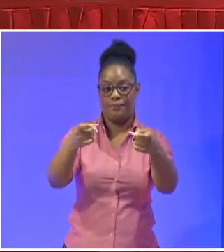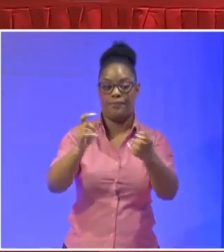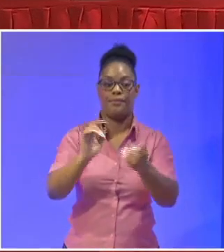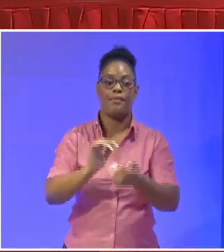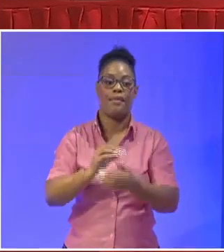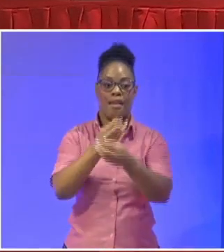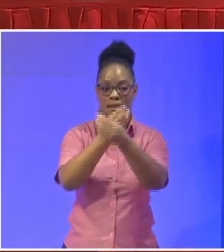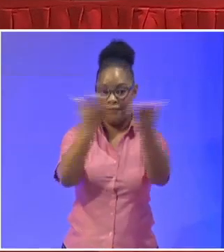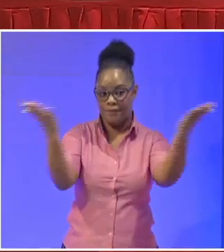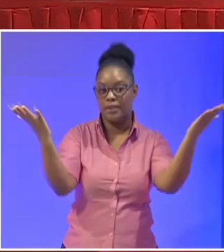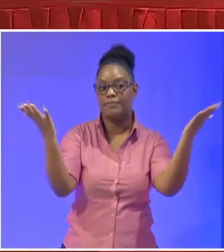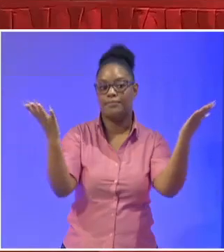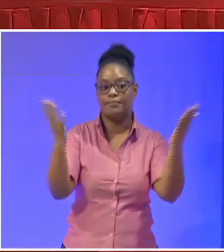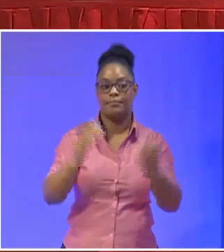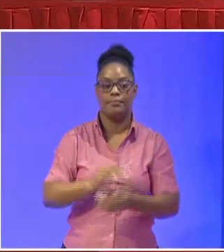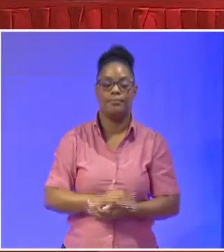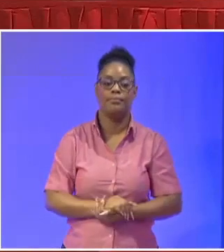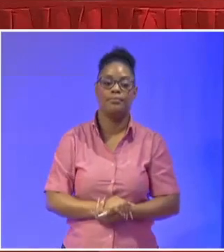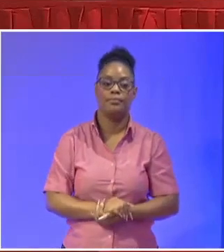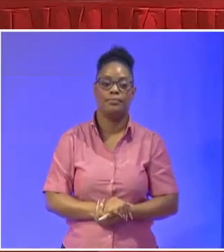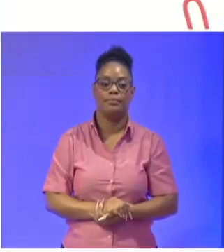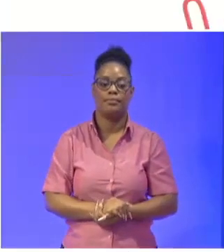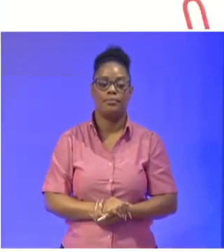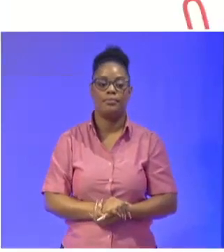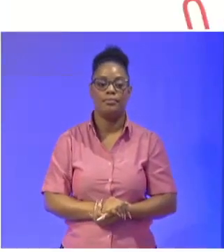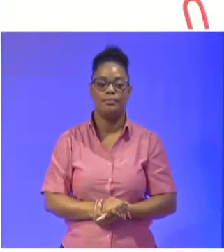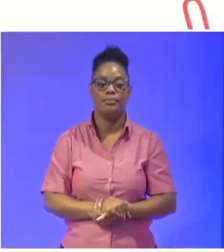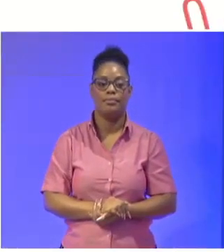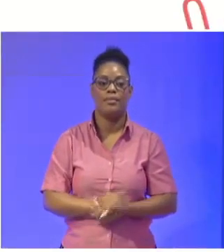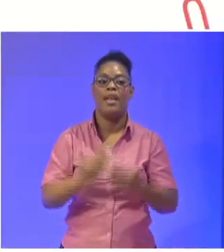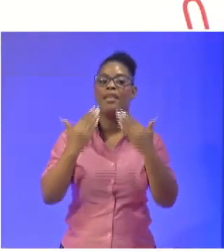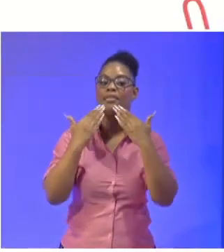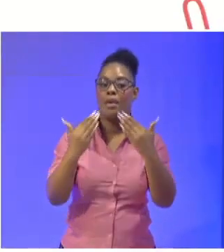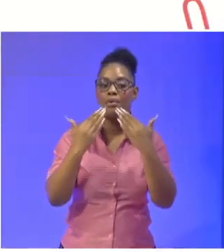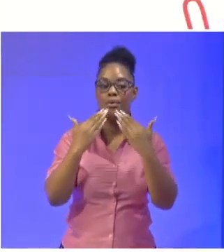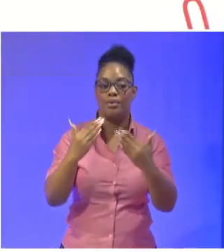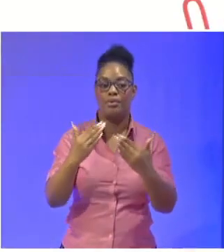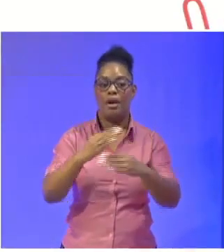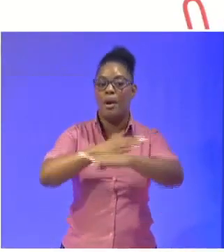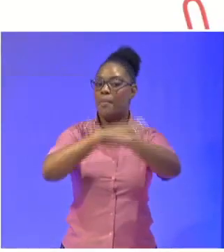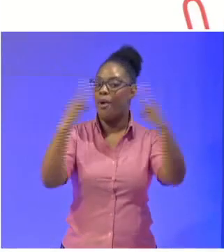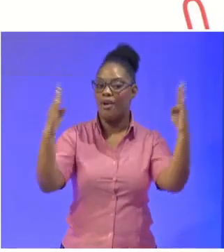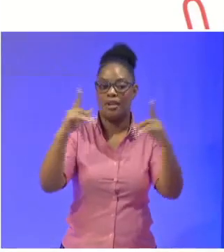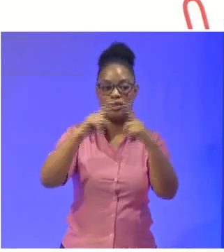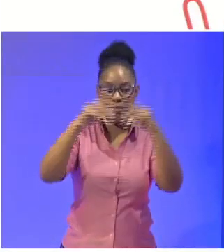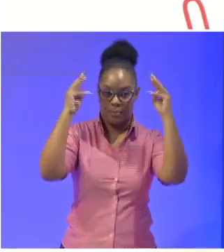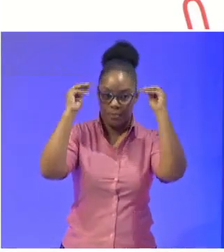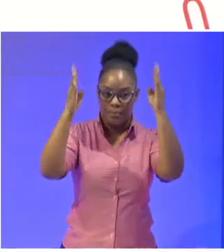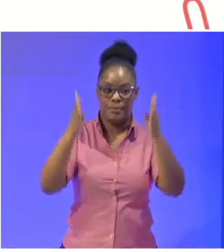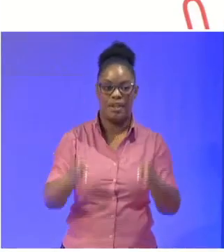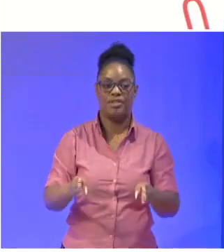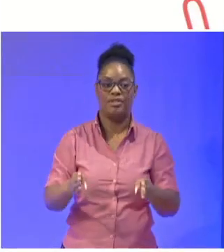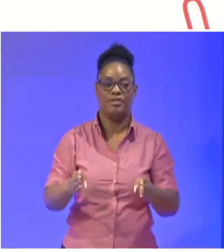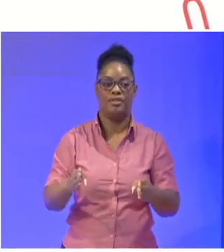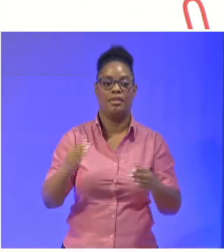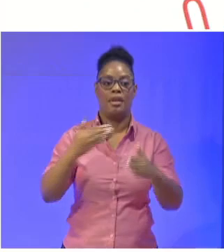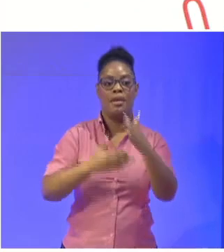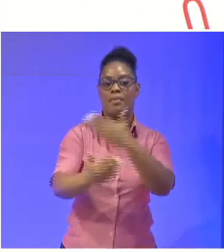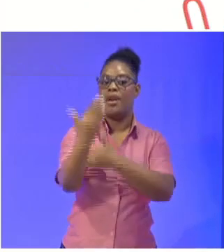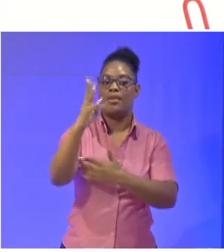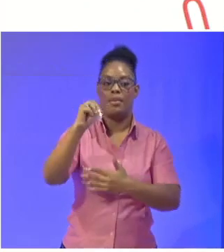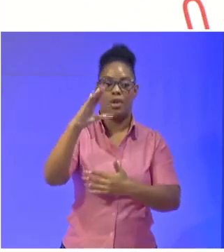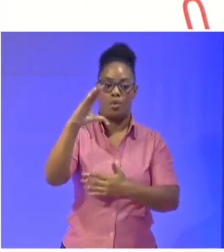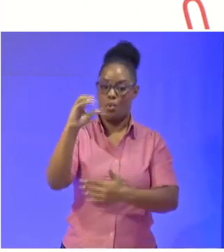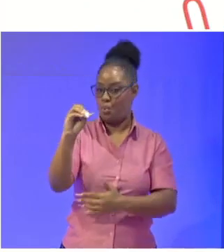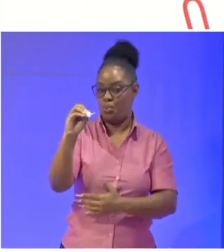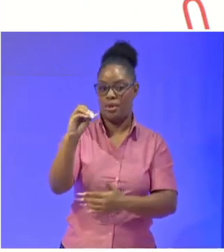epidemiological update. Dr. Hinds. Thank you, Mr. Alexander. Good morning to the Minister. Good morning to the Chief Medical Officer, Dr. Parasram. Good